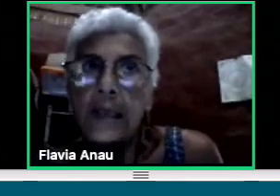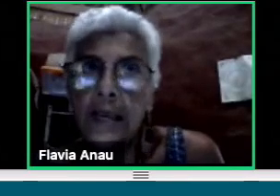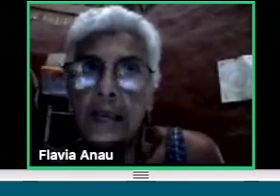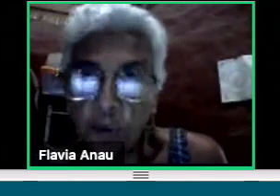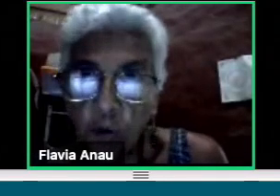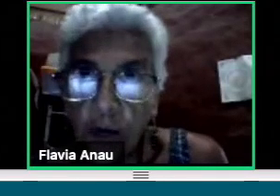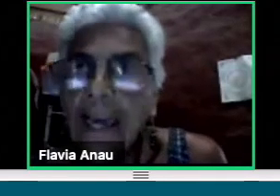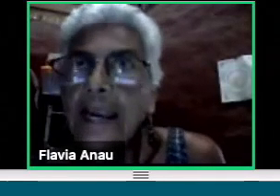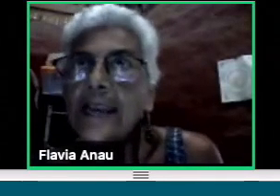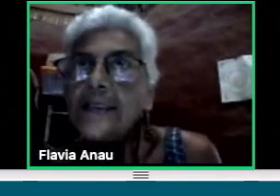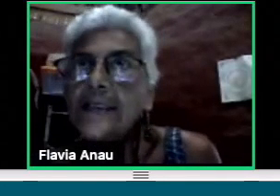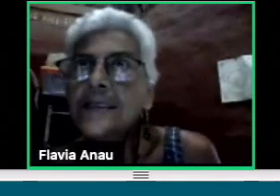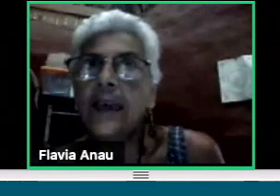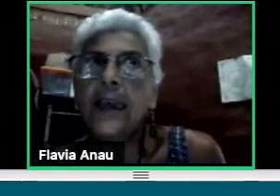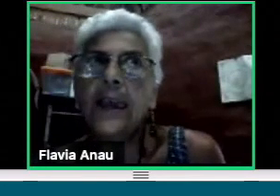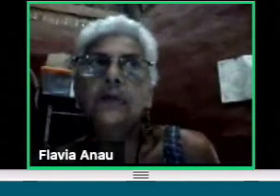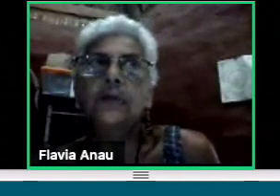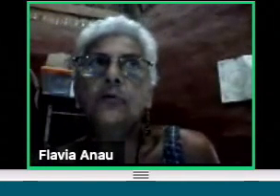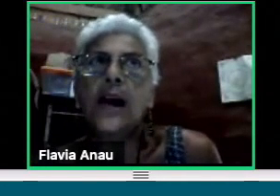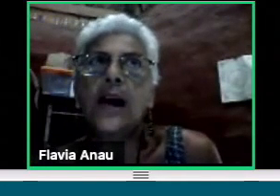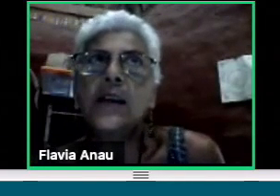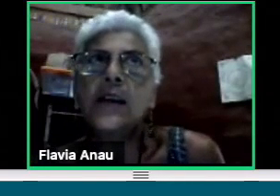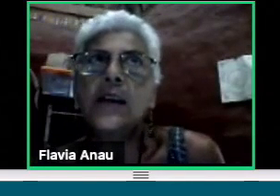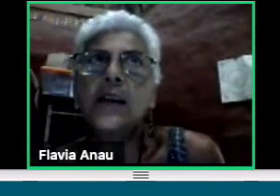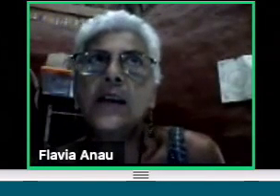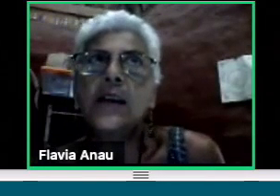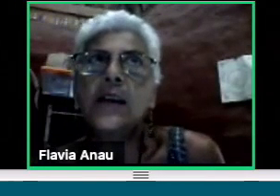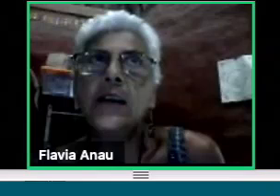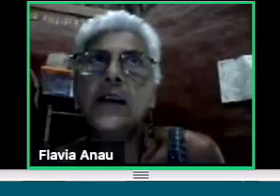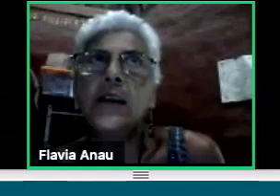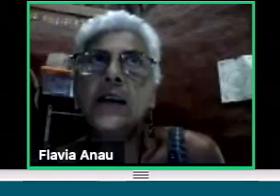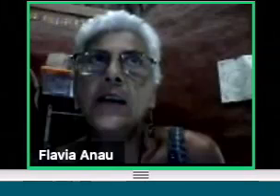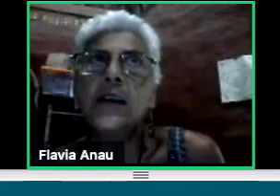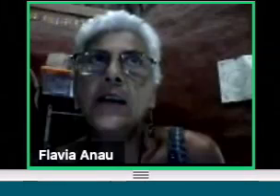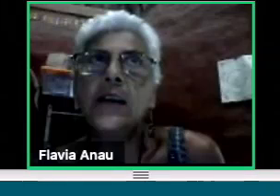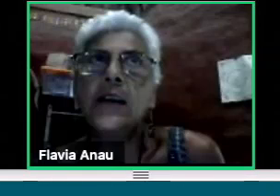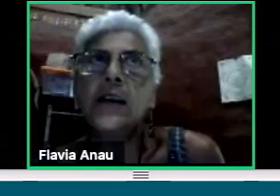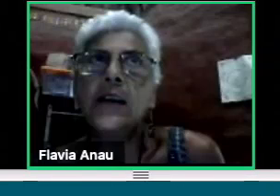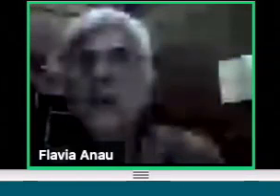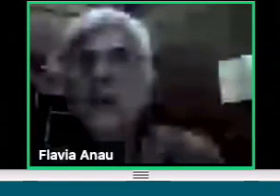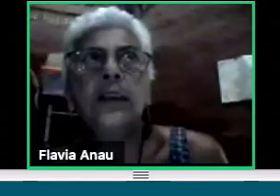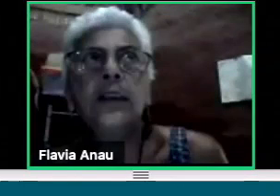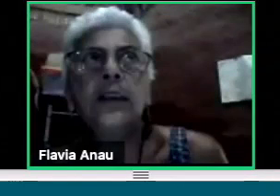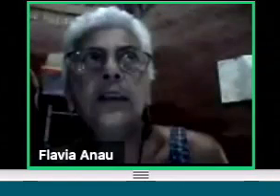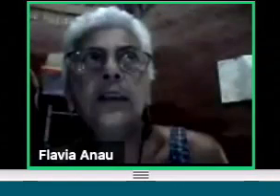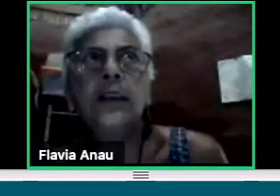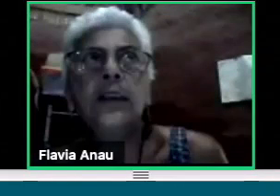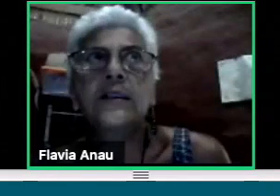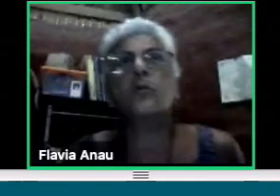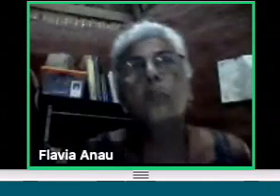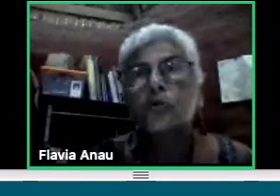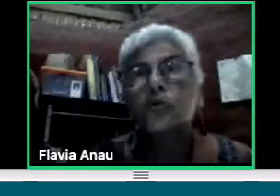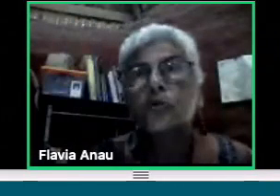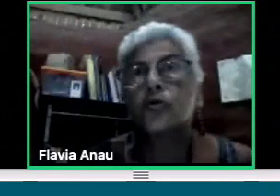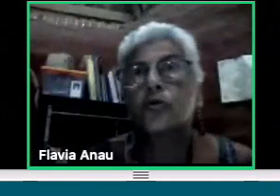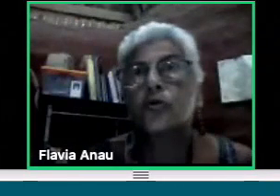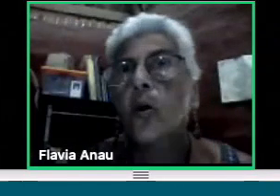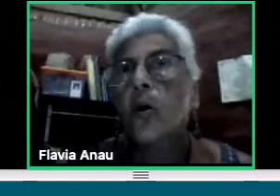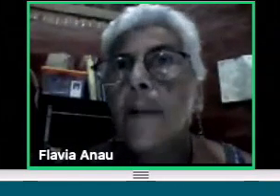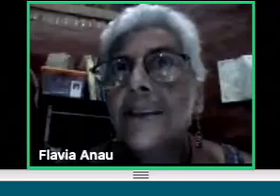has to do with the strengthening of people, empowering of people, which in rural